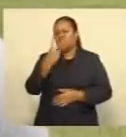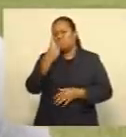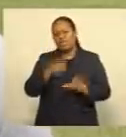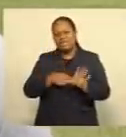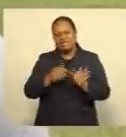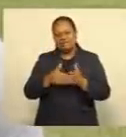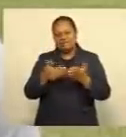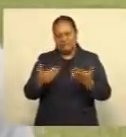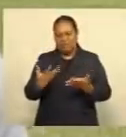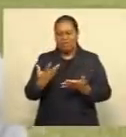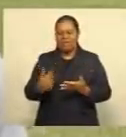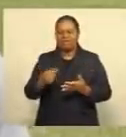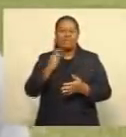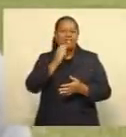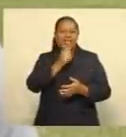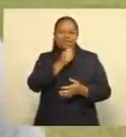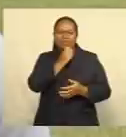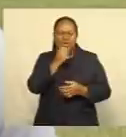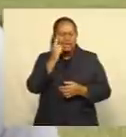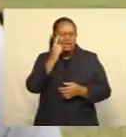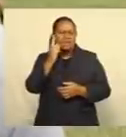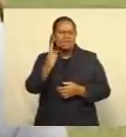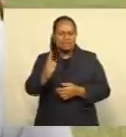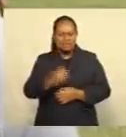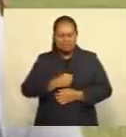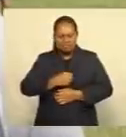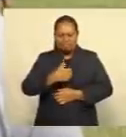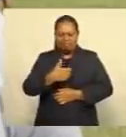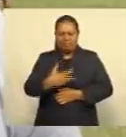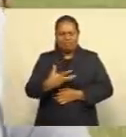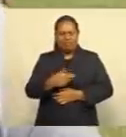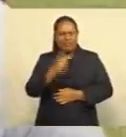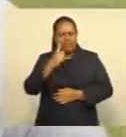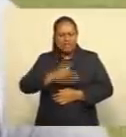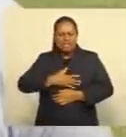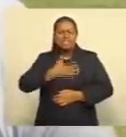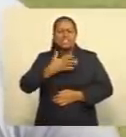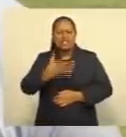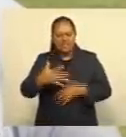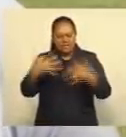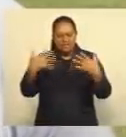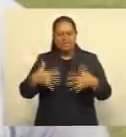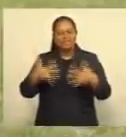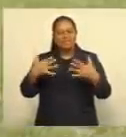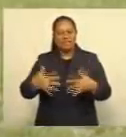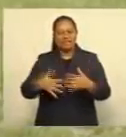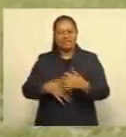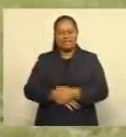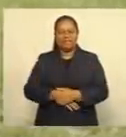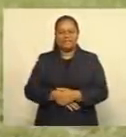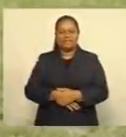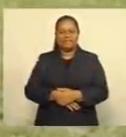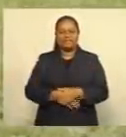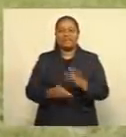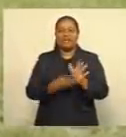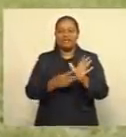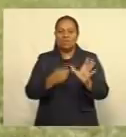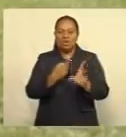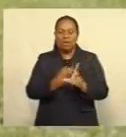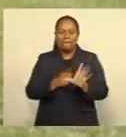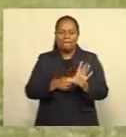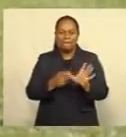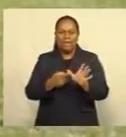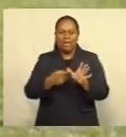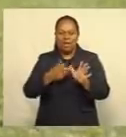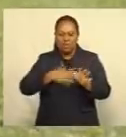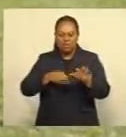and I'm surprised to be in some rugby tournaments here, that there is a lot of interest in 15s rugby. Maya is working on developing